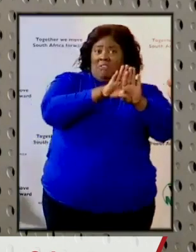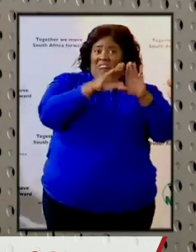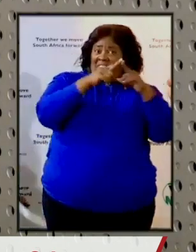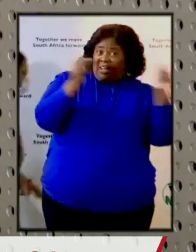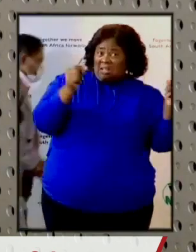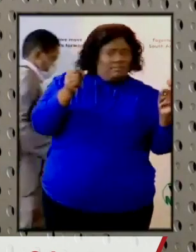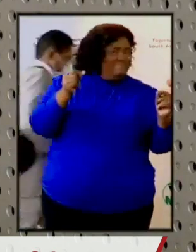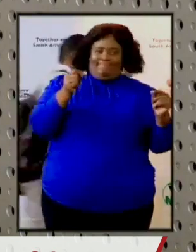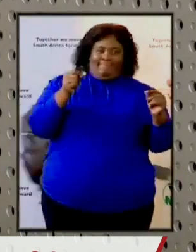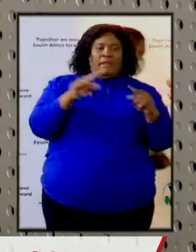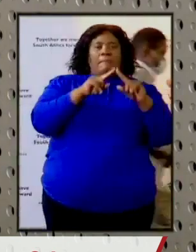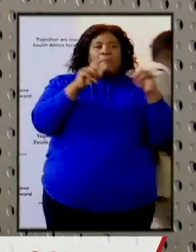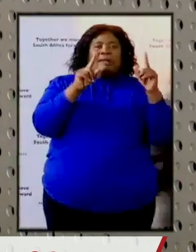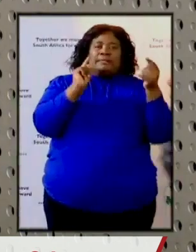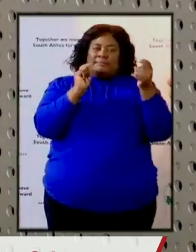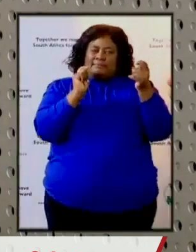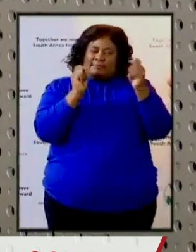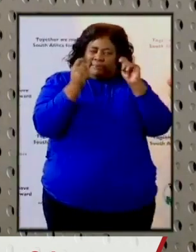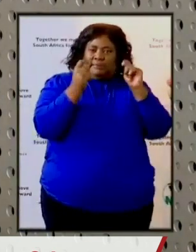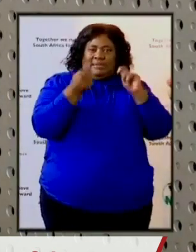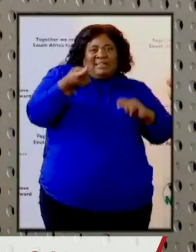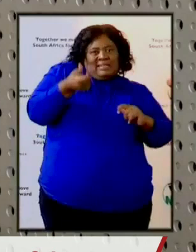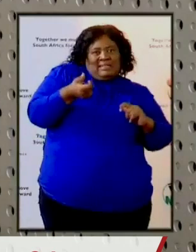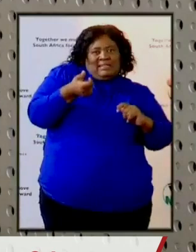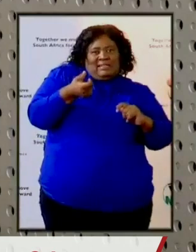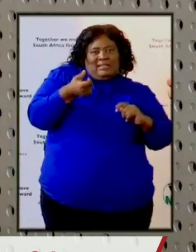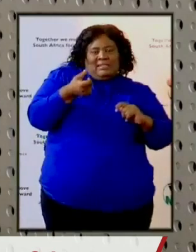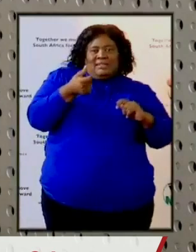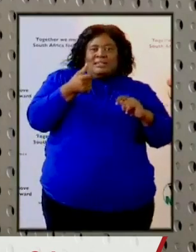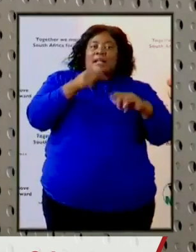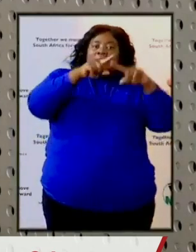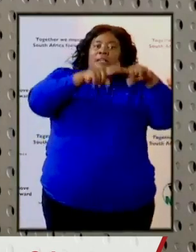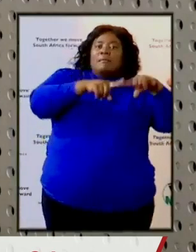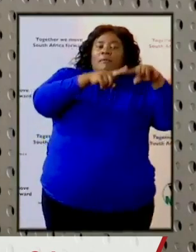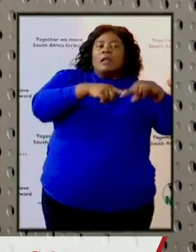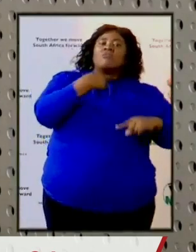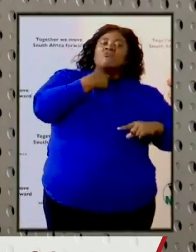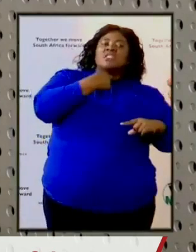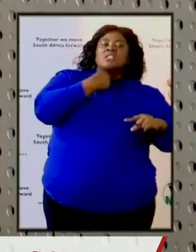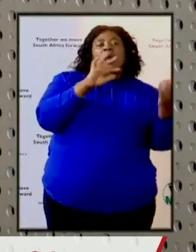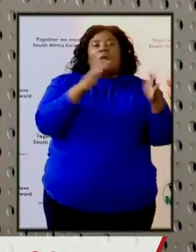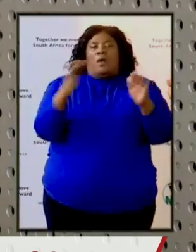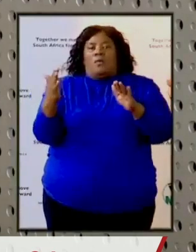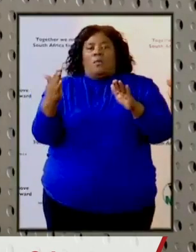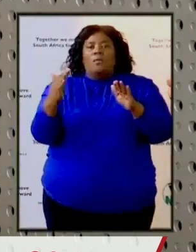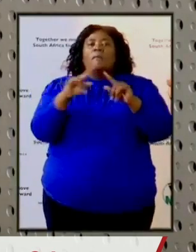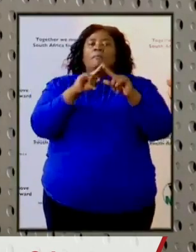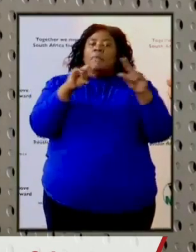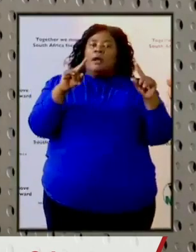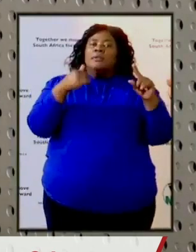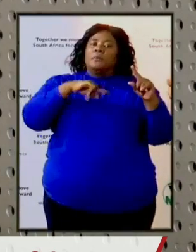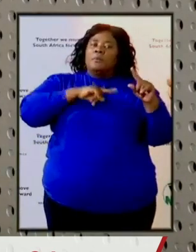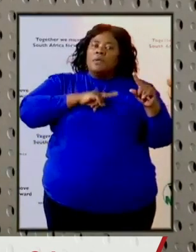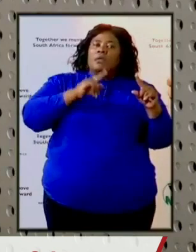but we are adopting a risk-adjusted approach where we will progressively